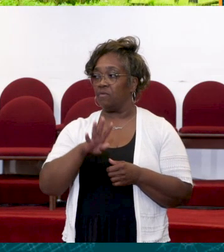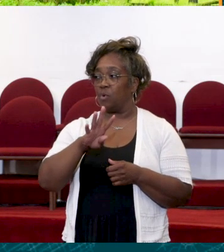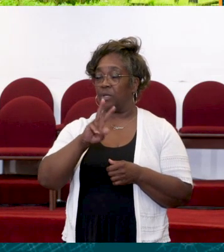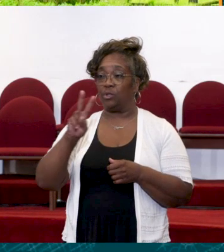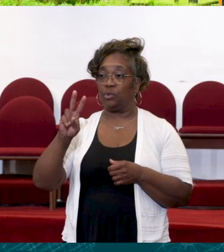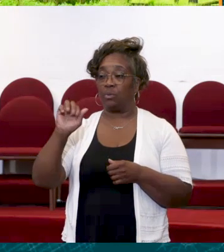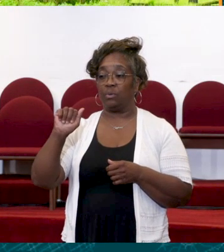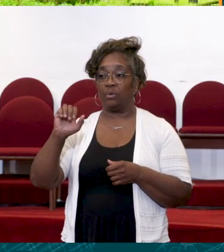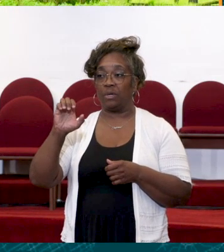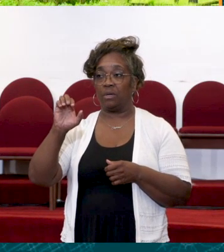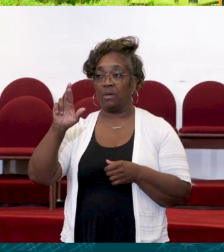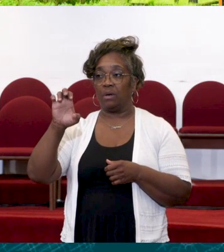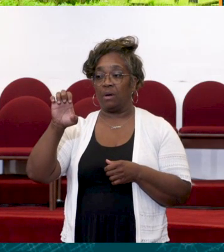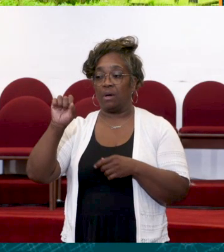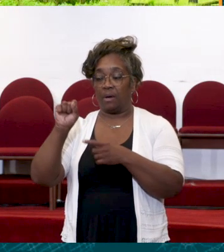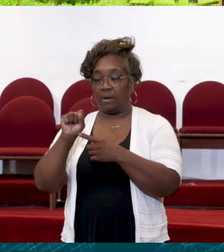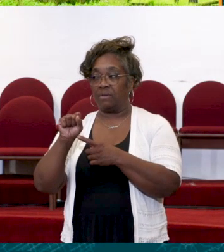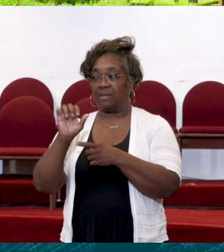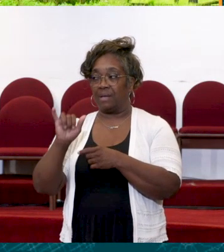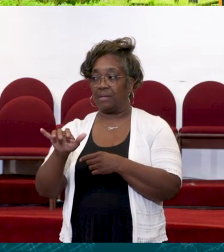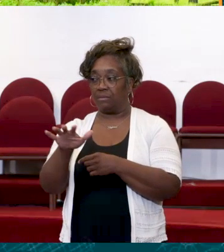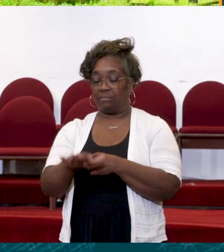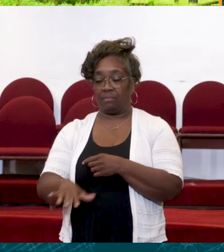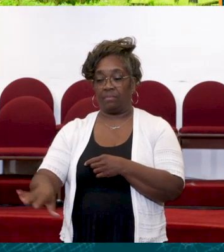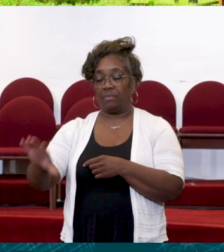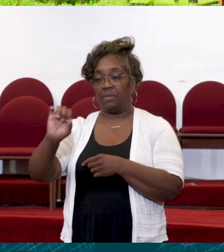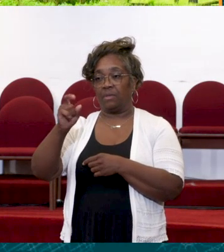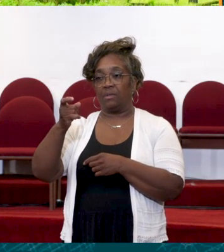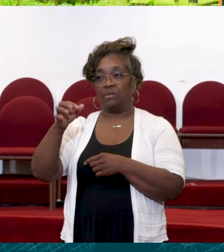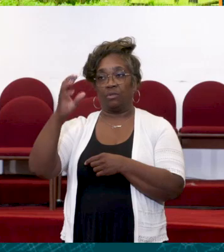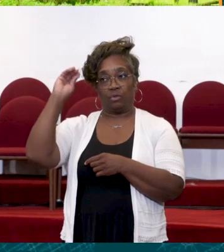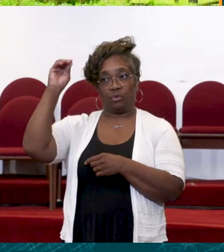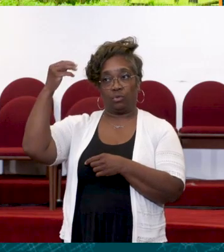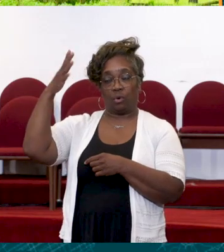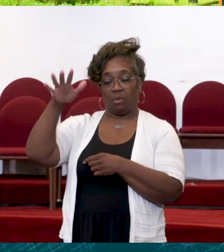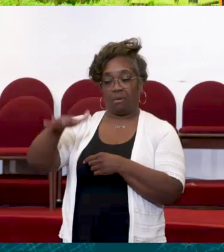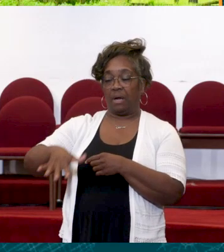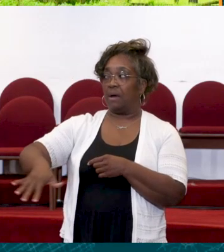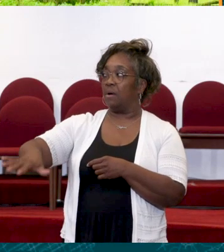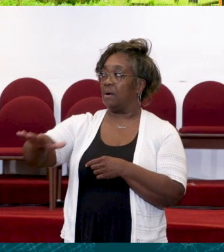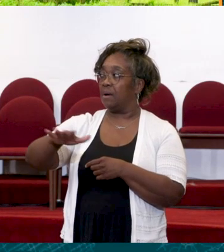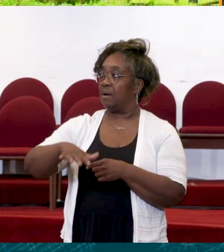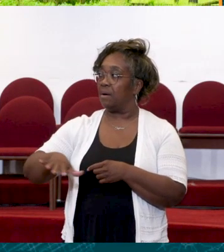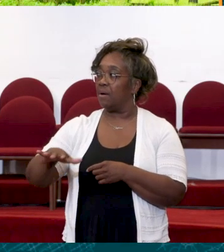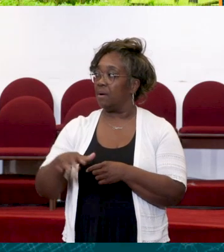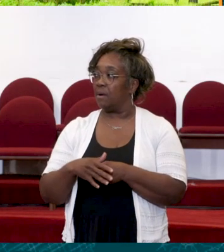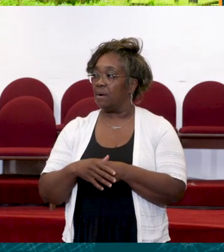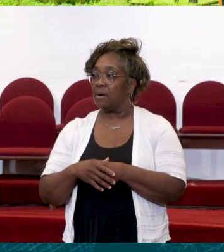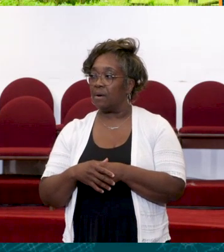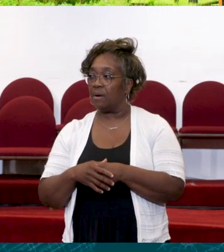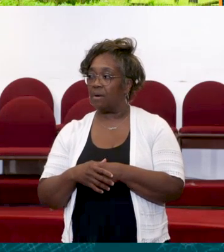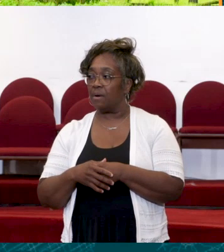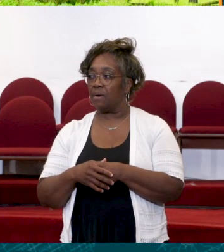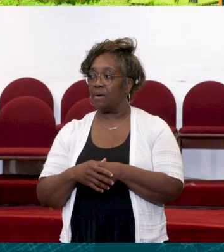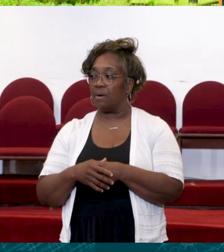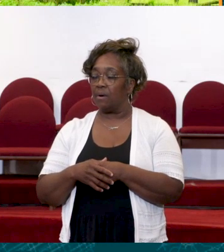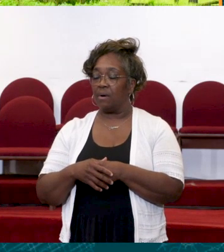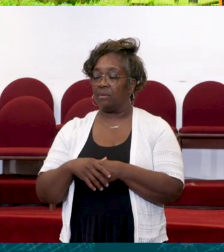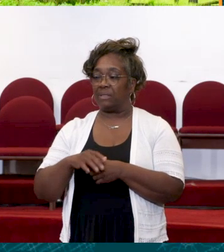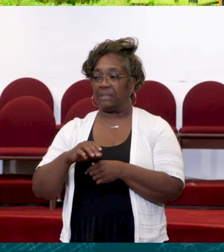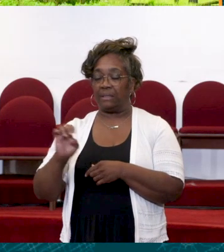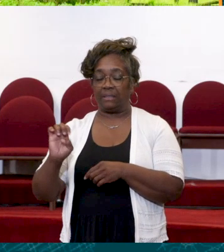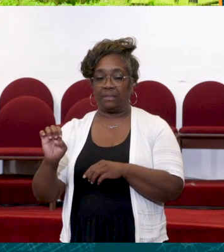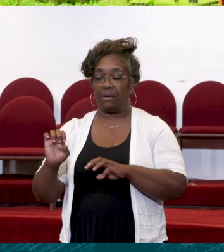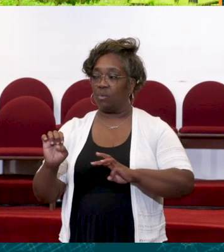that's what the solar array will be, just over 42 with Castle and Gilbo to the east and the west, and